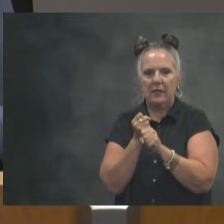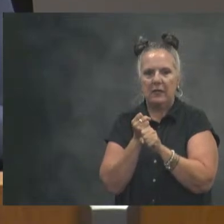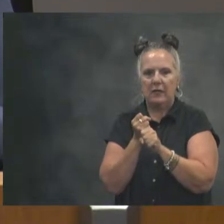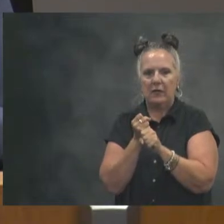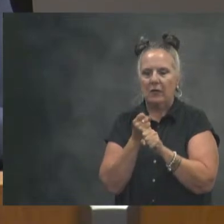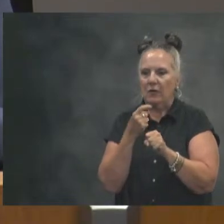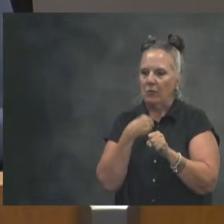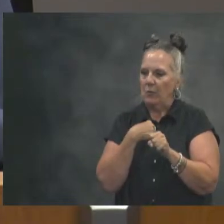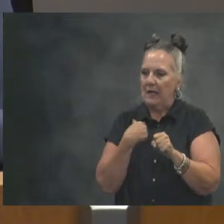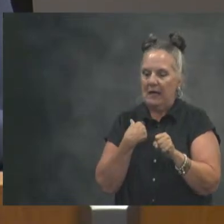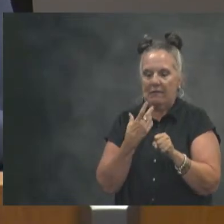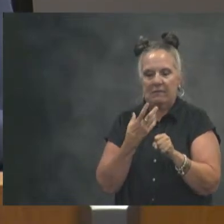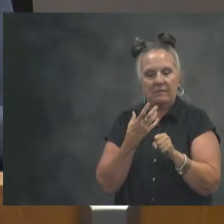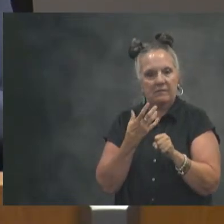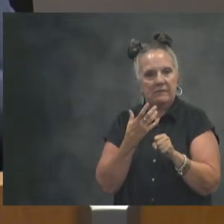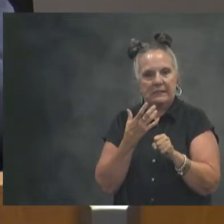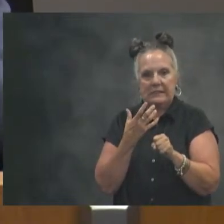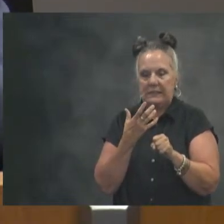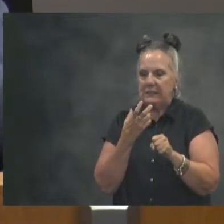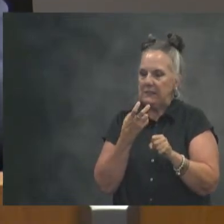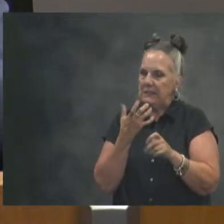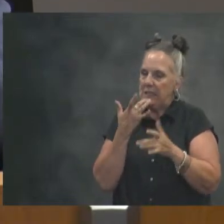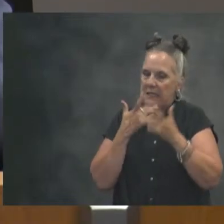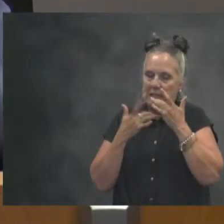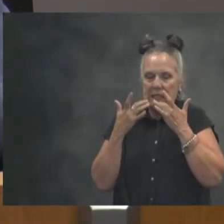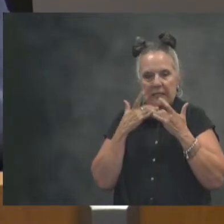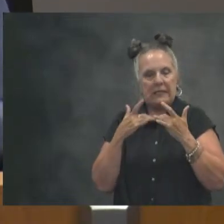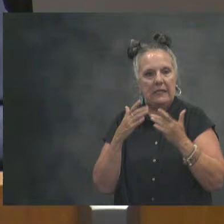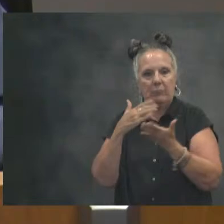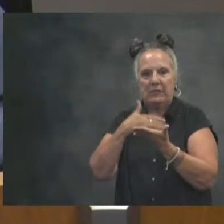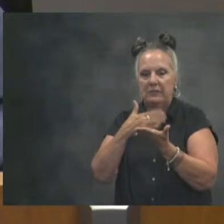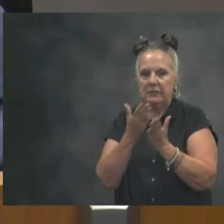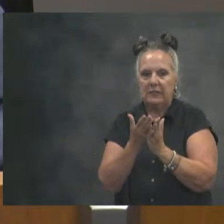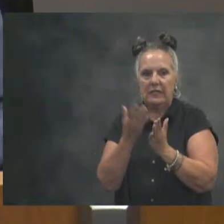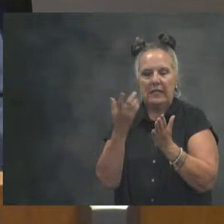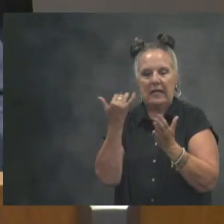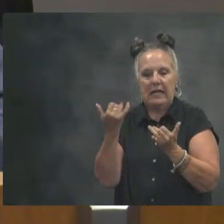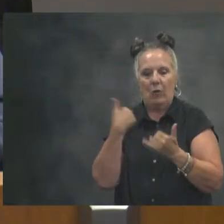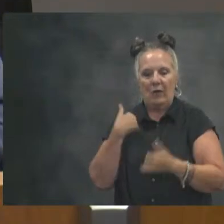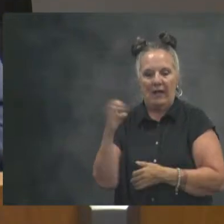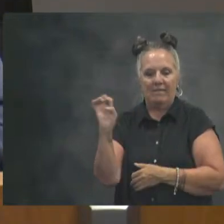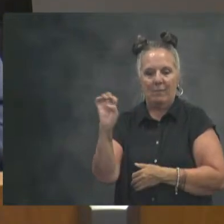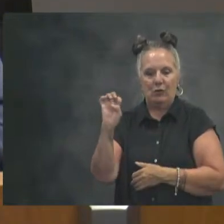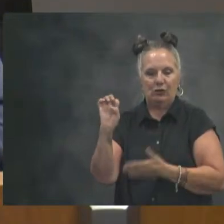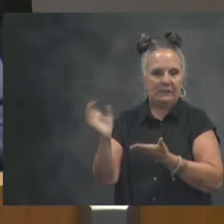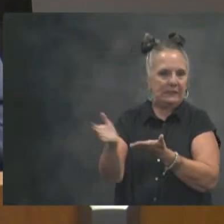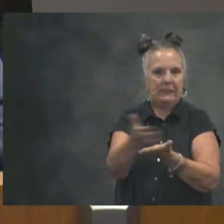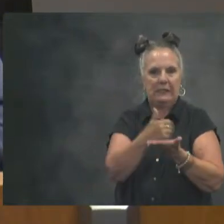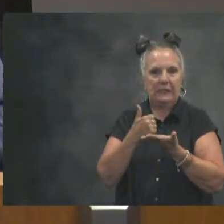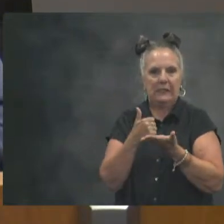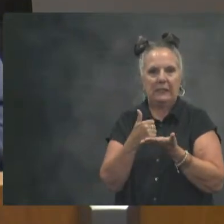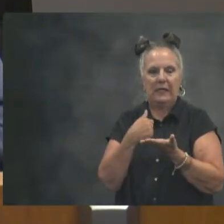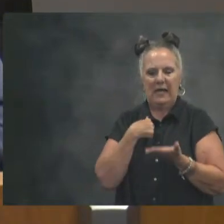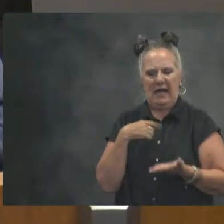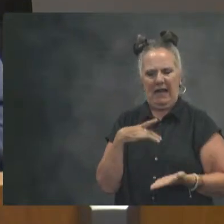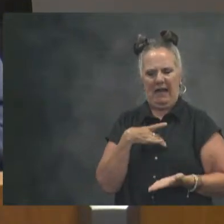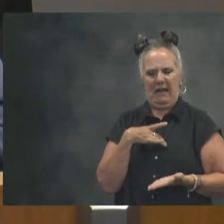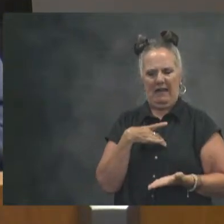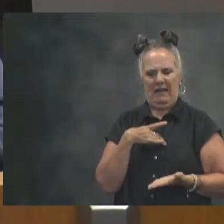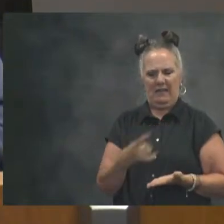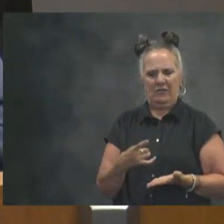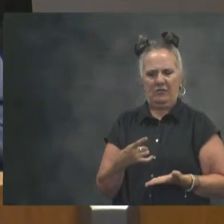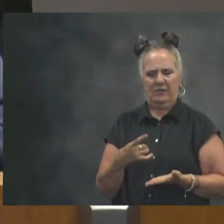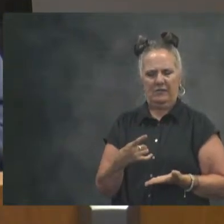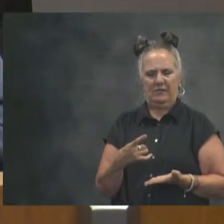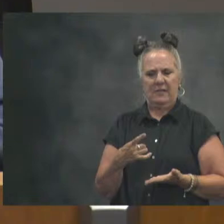bones budget, and now all of a sudden we have an emergency procurement. So I do find that interesting, but